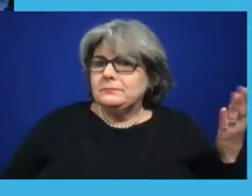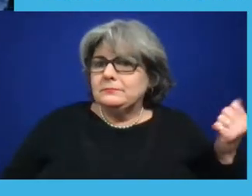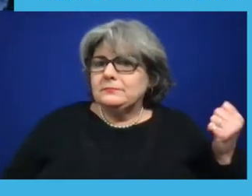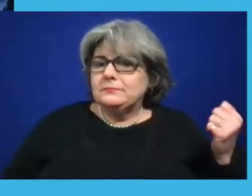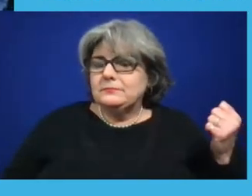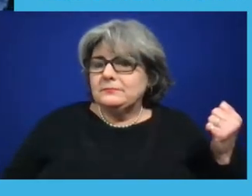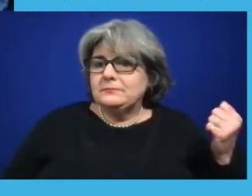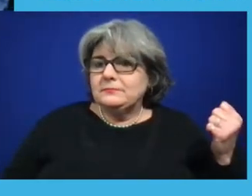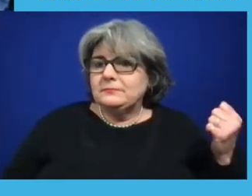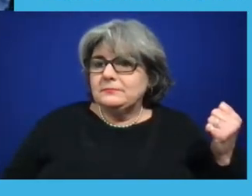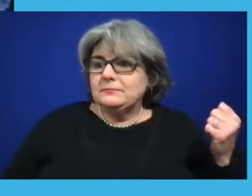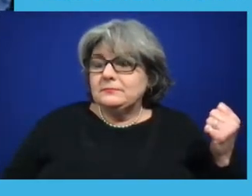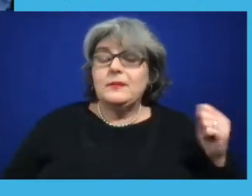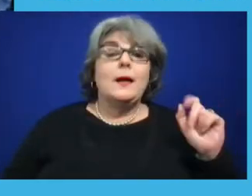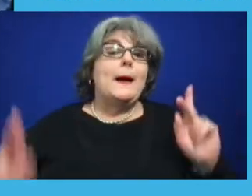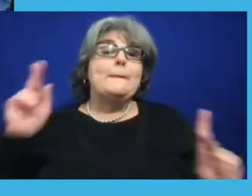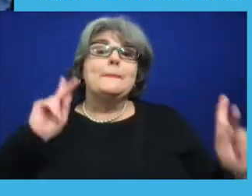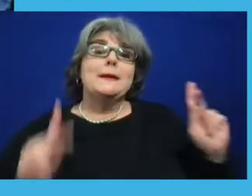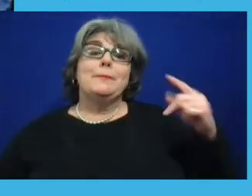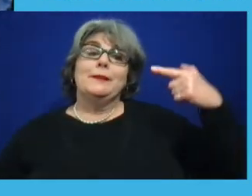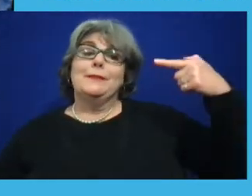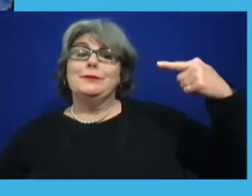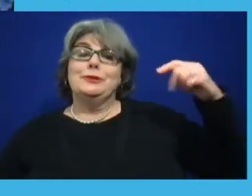Who will fight for your freedoms?